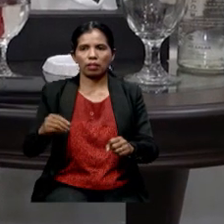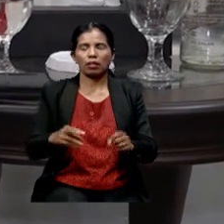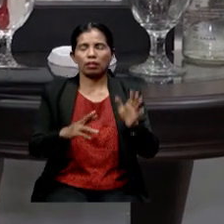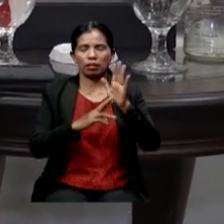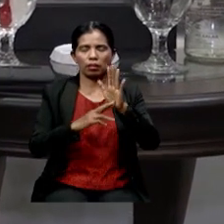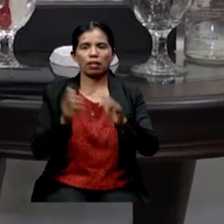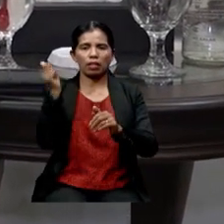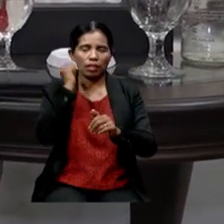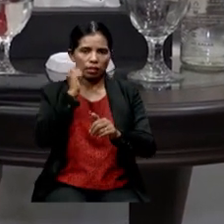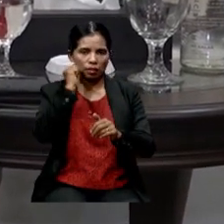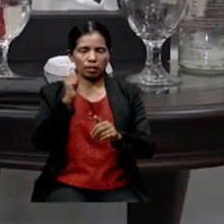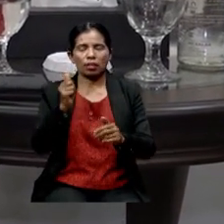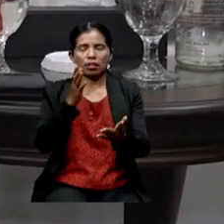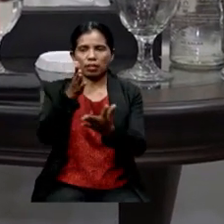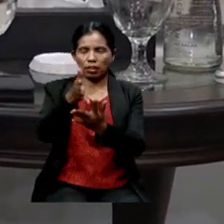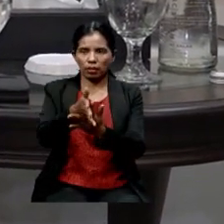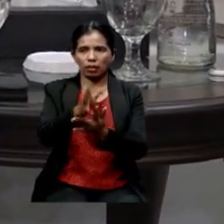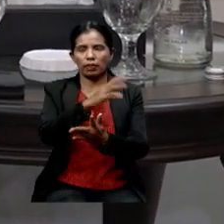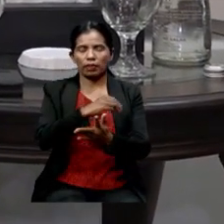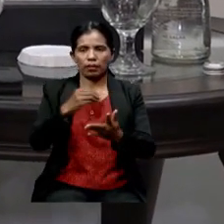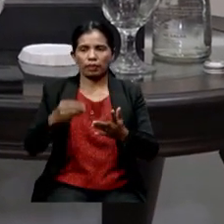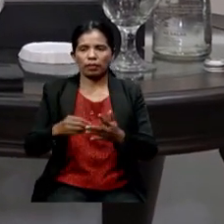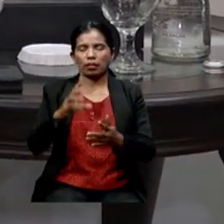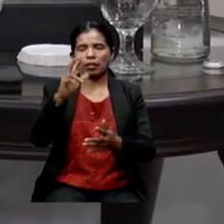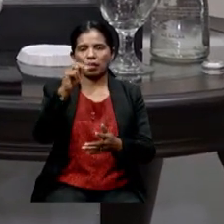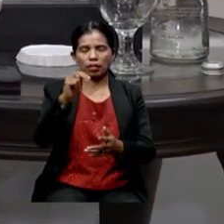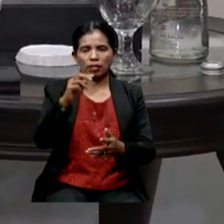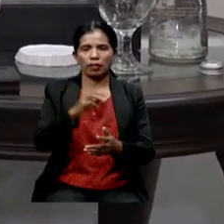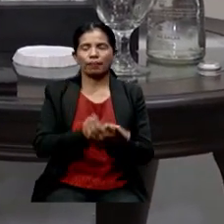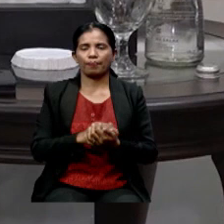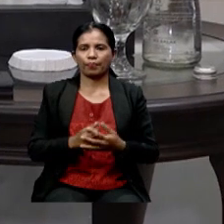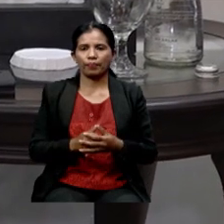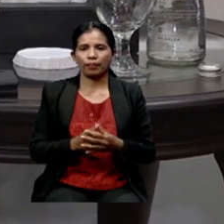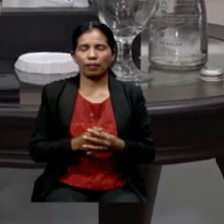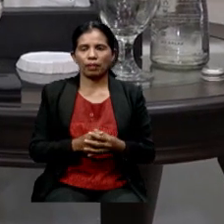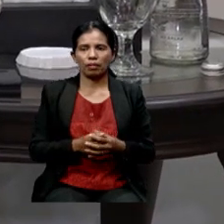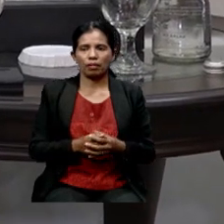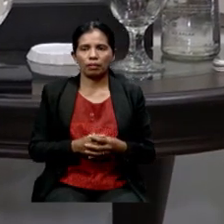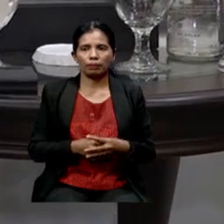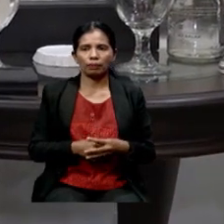ASEAN by the end of this year.